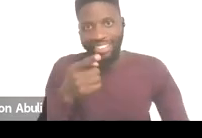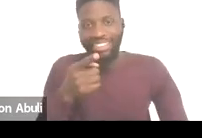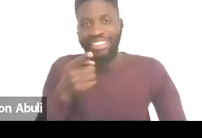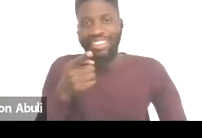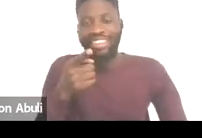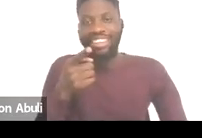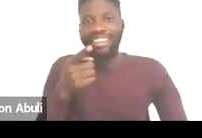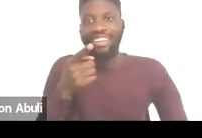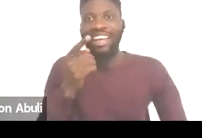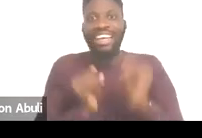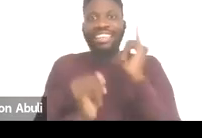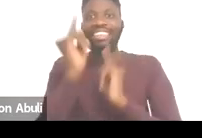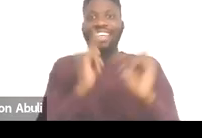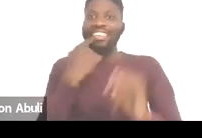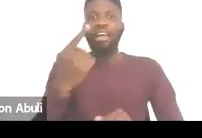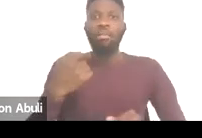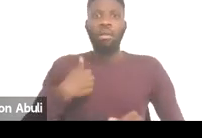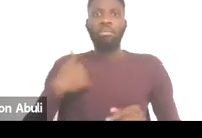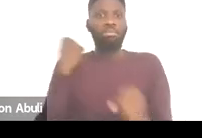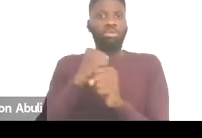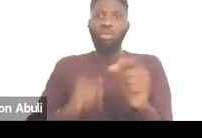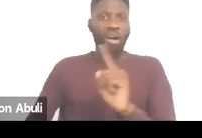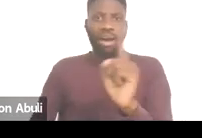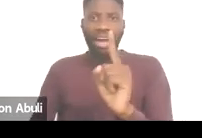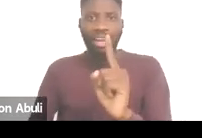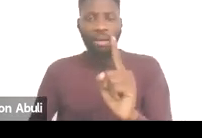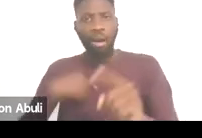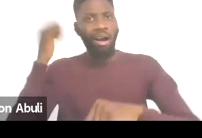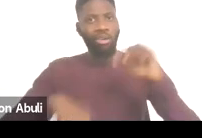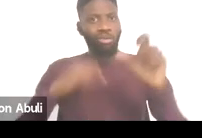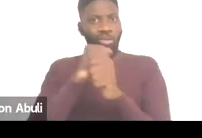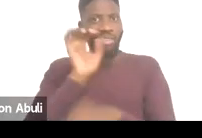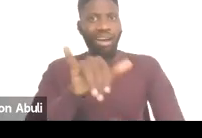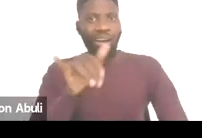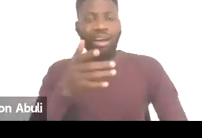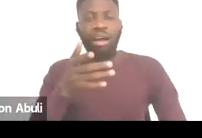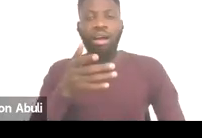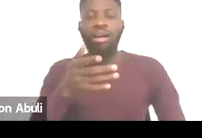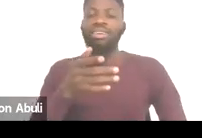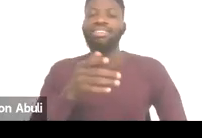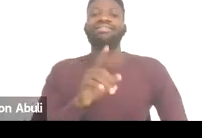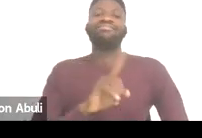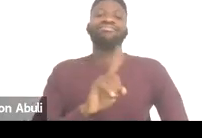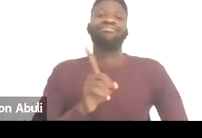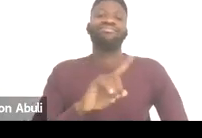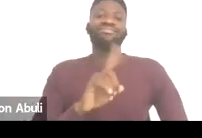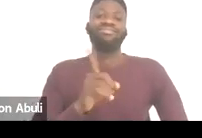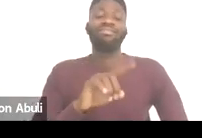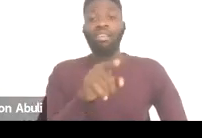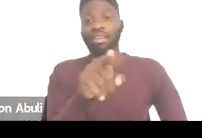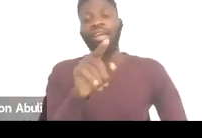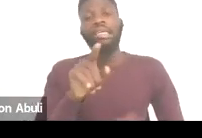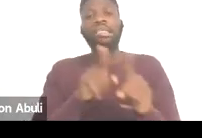of just saying, I won't do this, I can't do this. That would be considered as